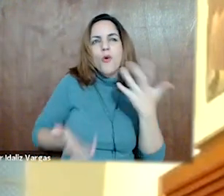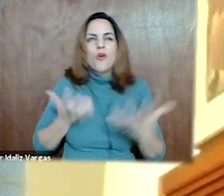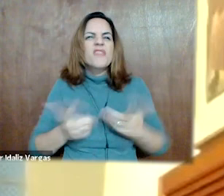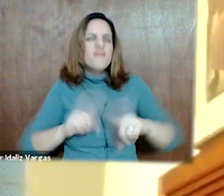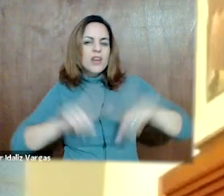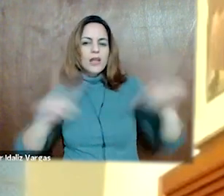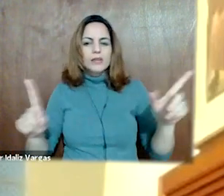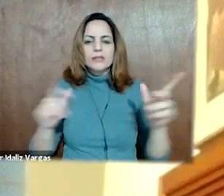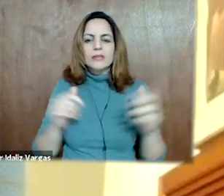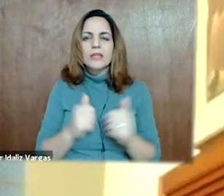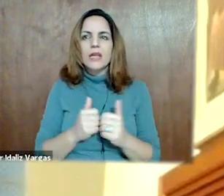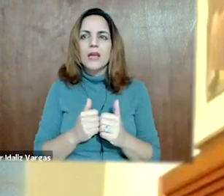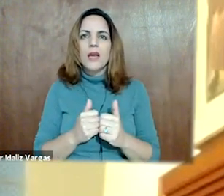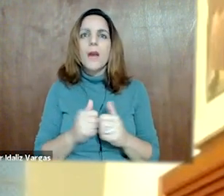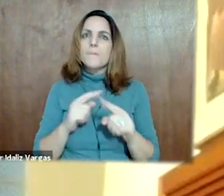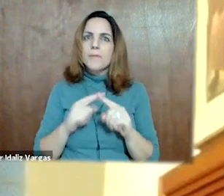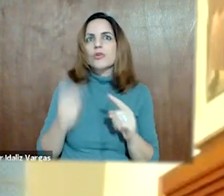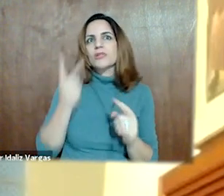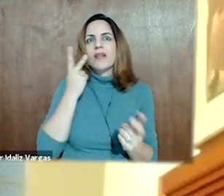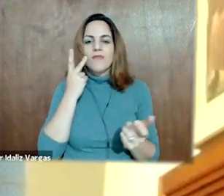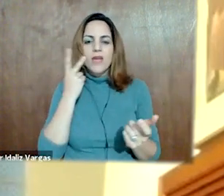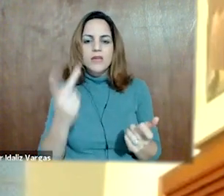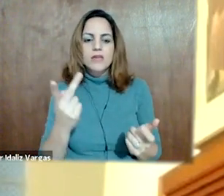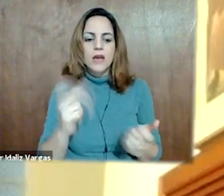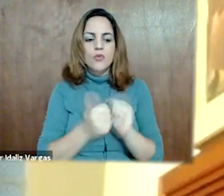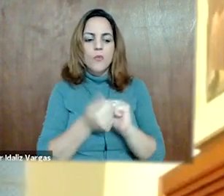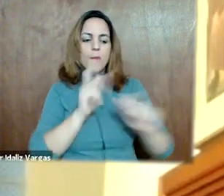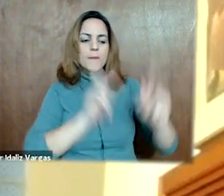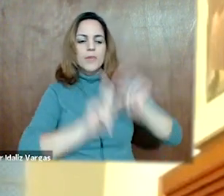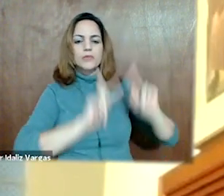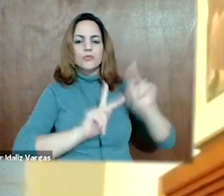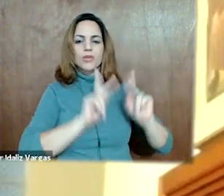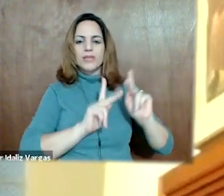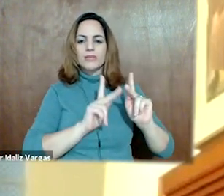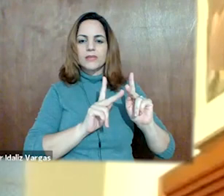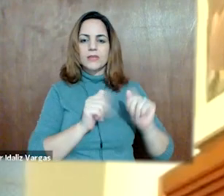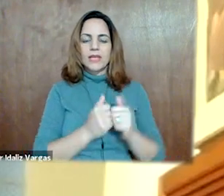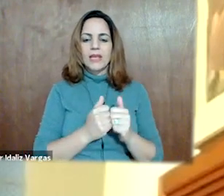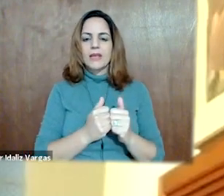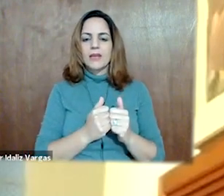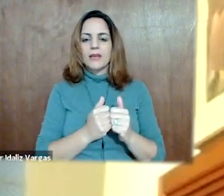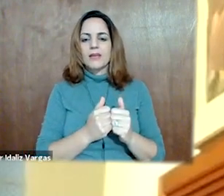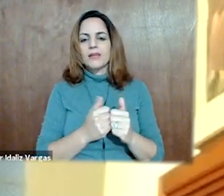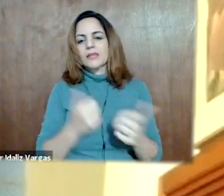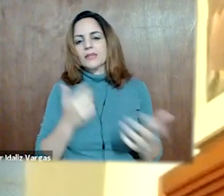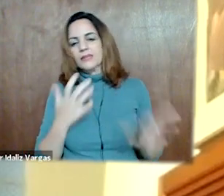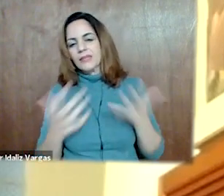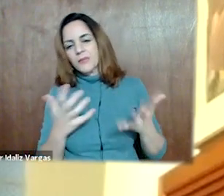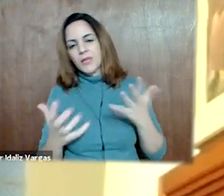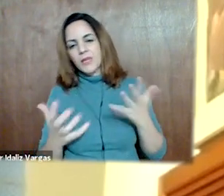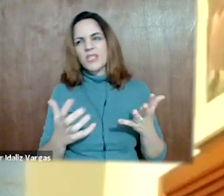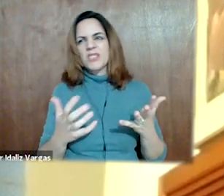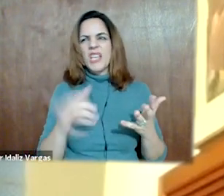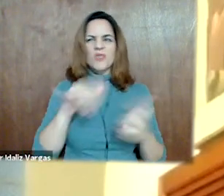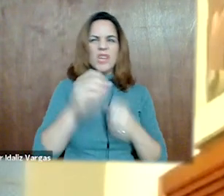But as someone who began in the 70s, late 60s, really, 70s,